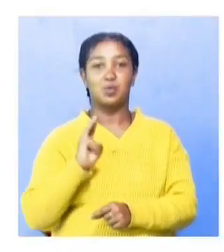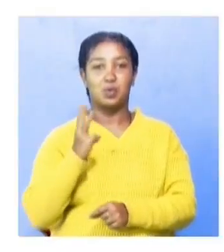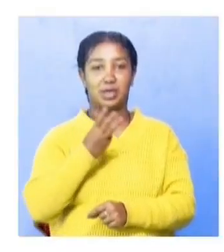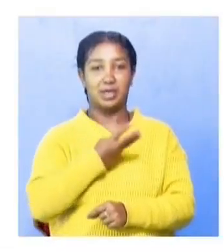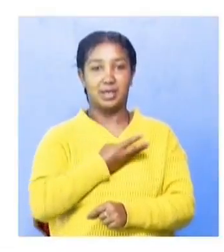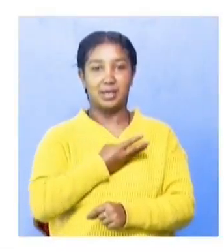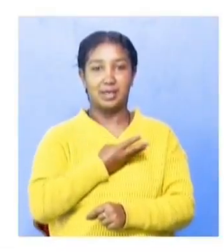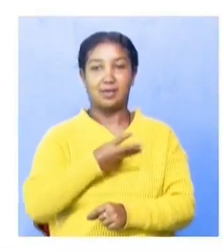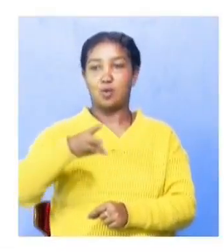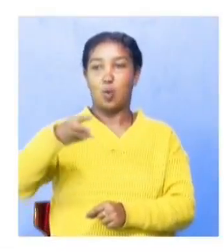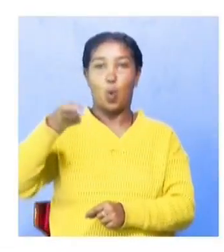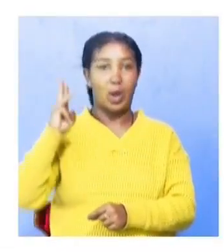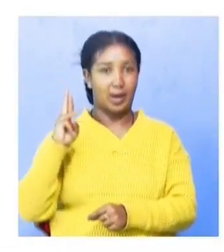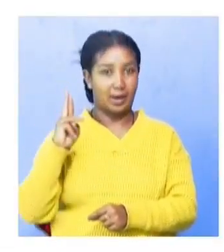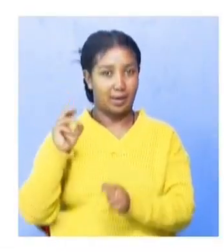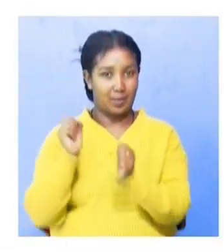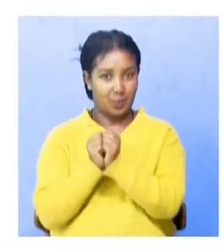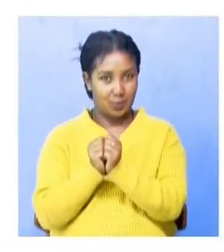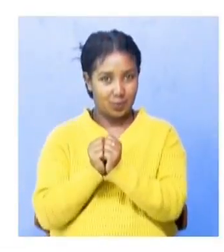We were